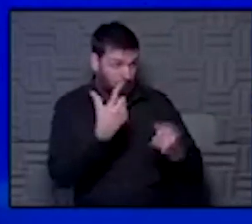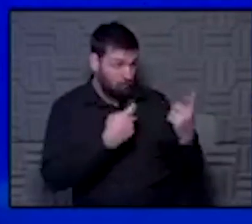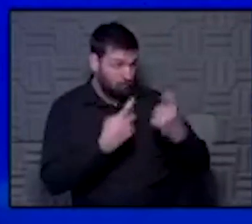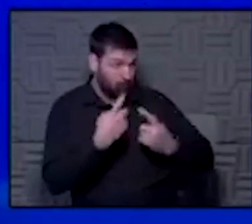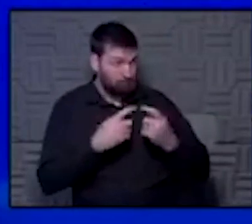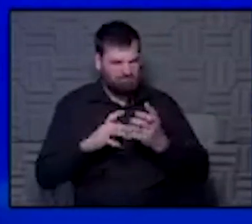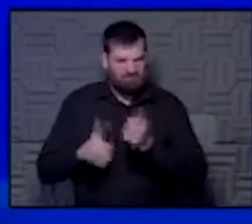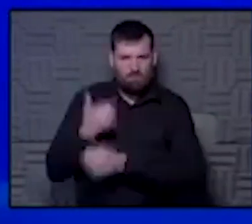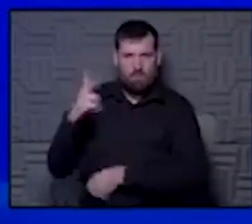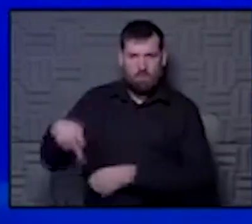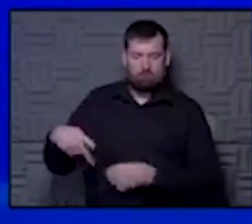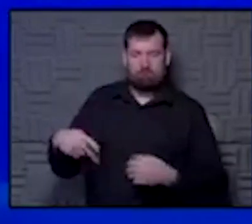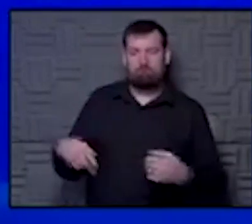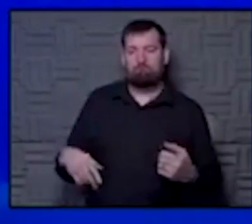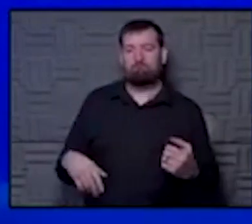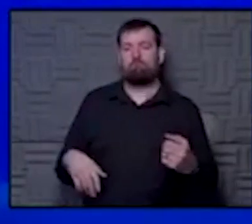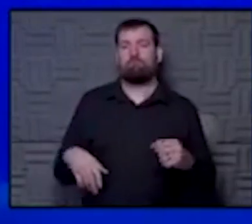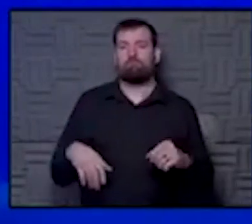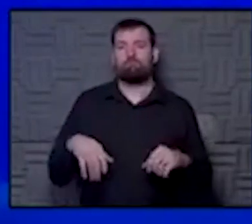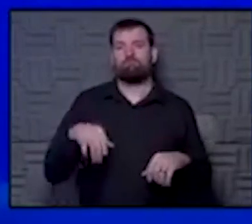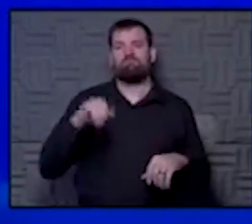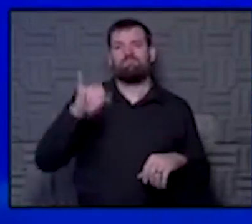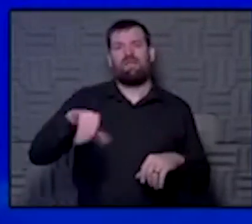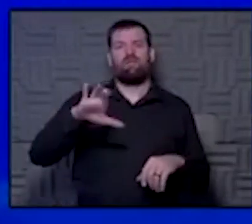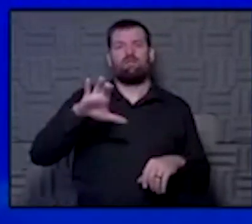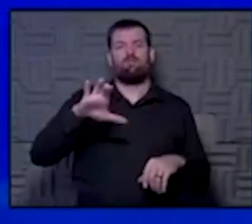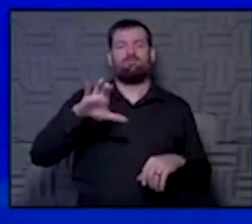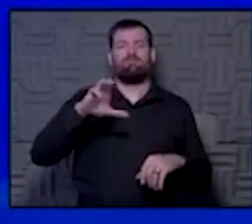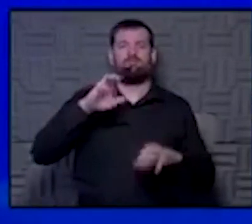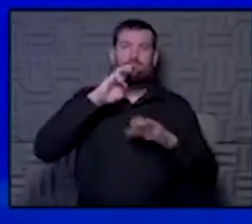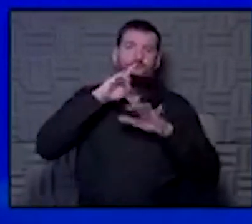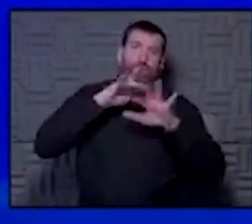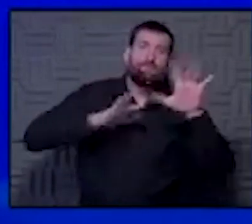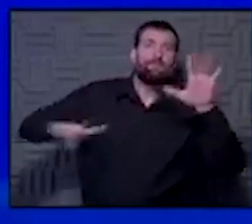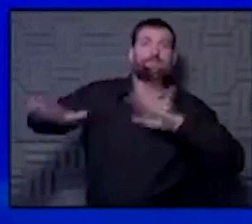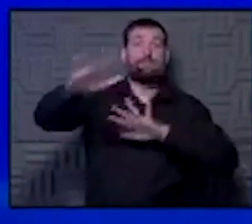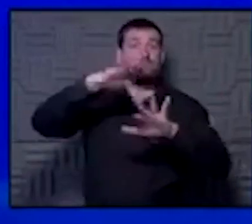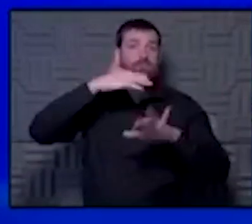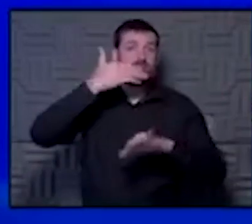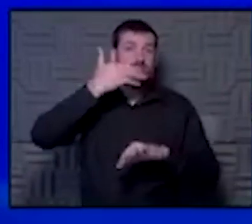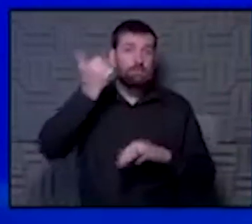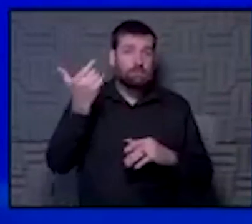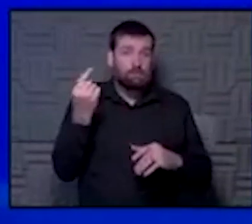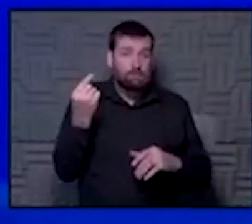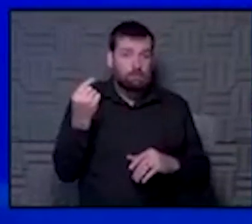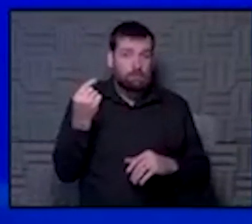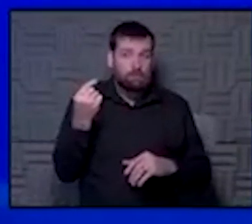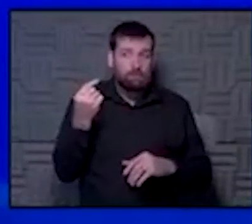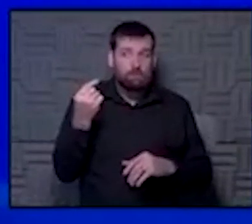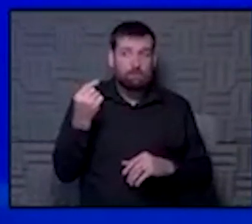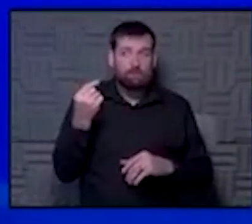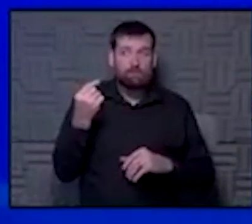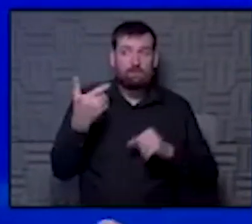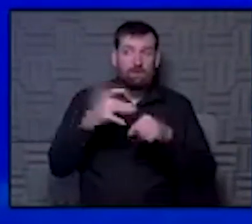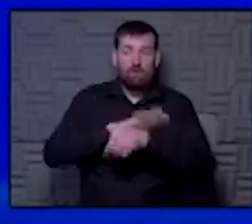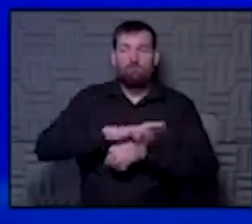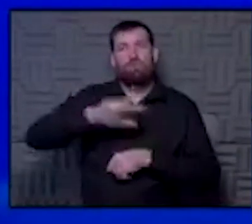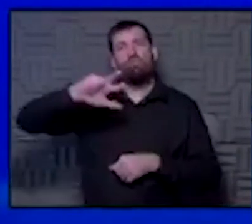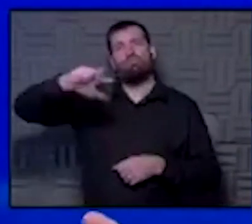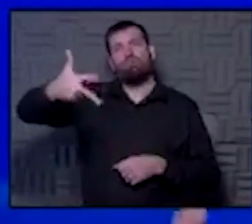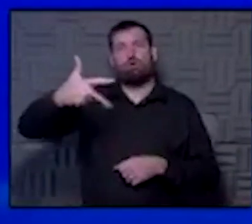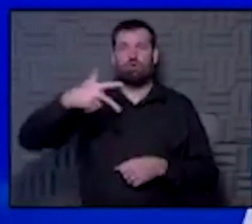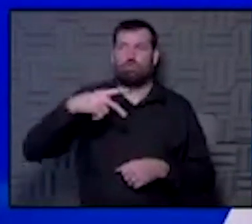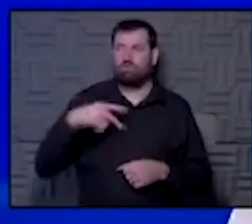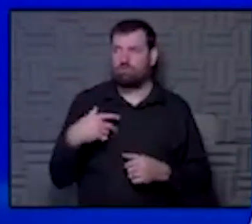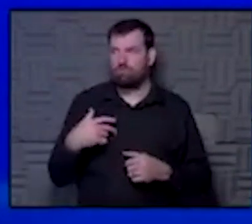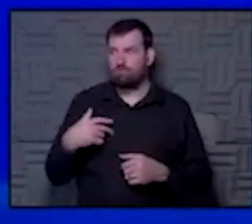and a follow-up to that is with that cloud, is it more important to cover your third mucous membrane? Oh, that we've you been guys saying talked from the about?